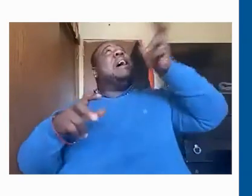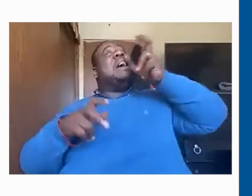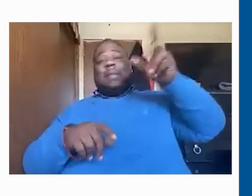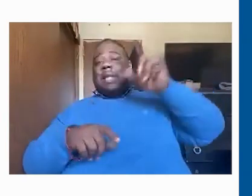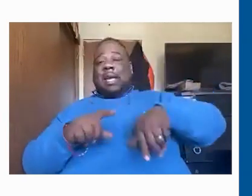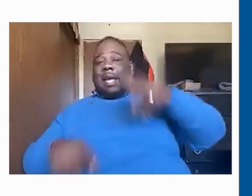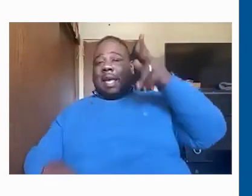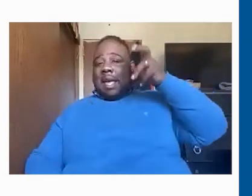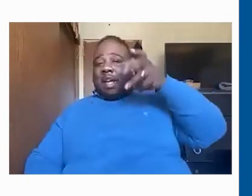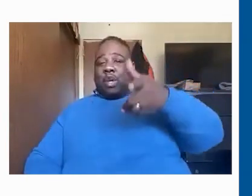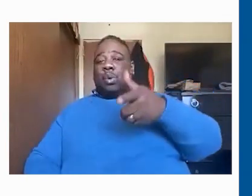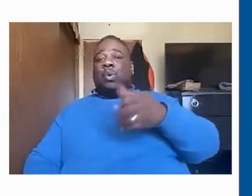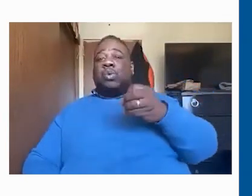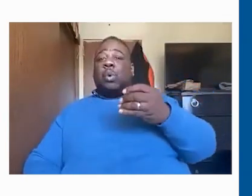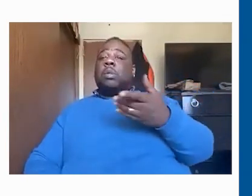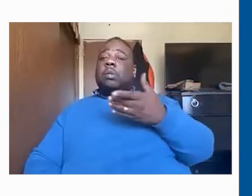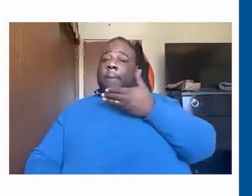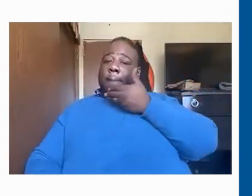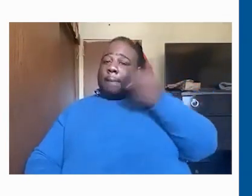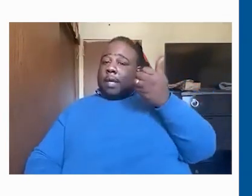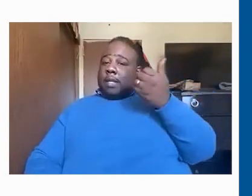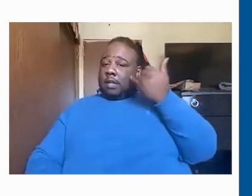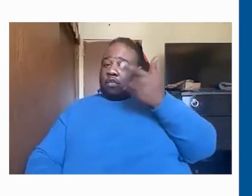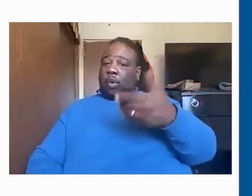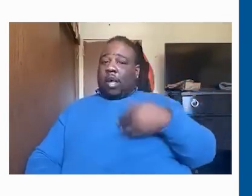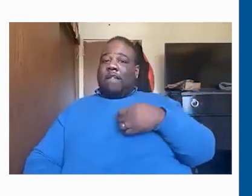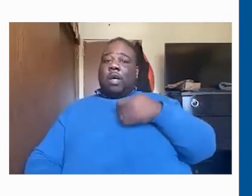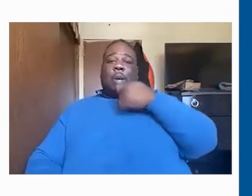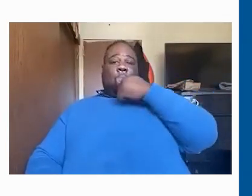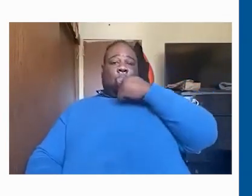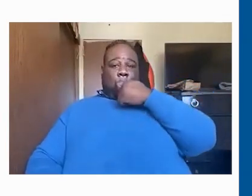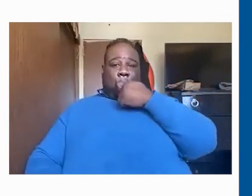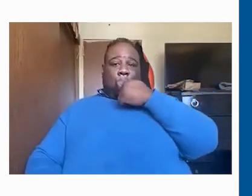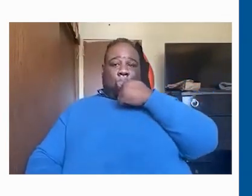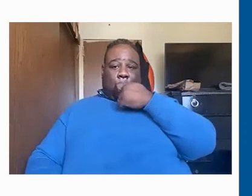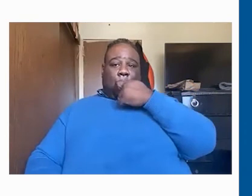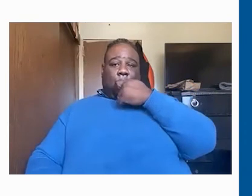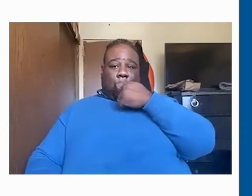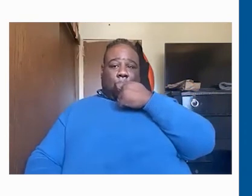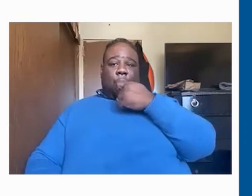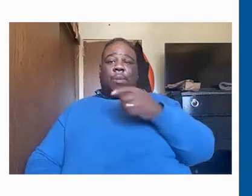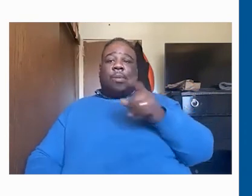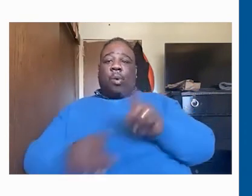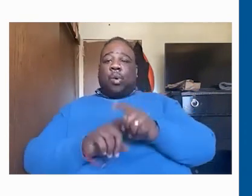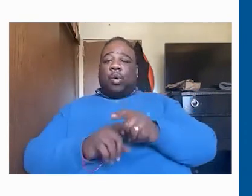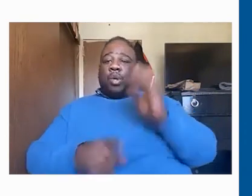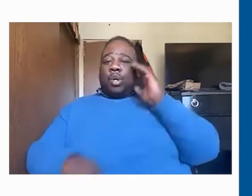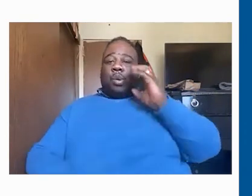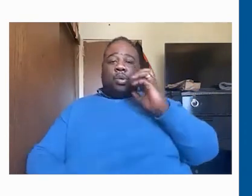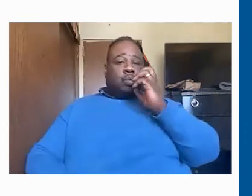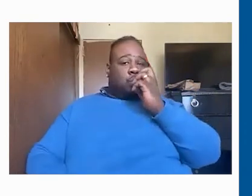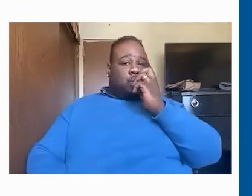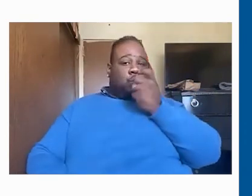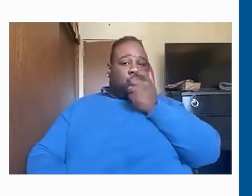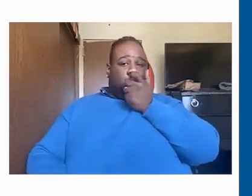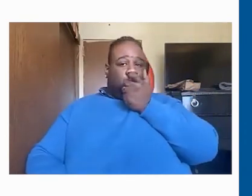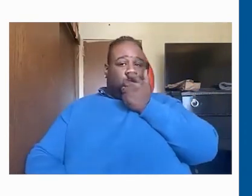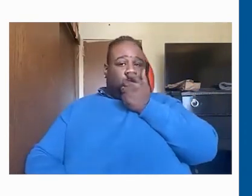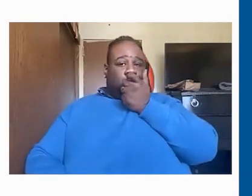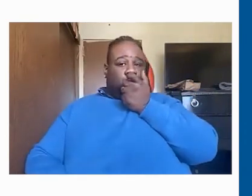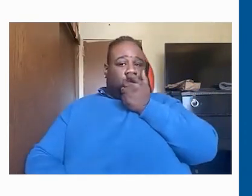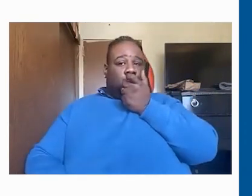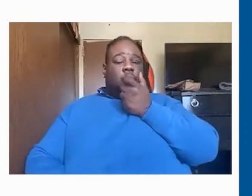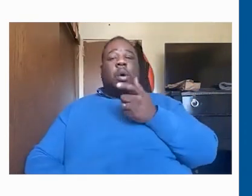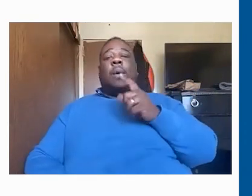go bag, in addition to, walkie-talkies and other things that are going to be backups. a whistle is really a backup also. Like if you can't